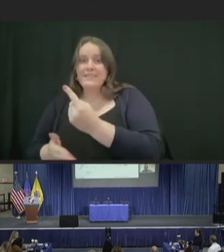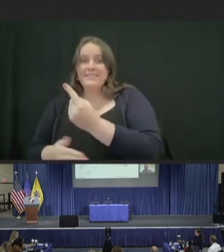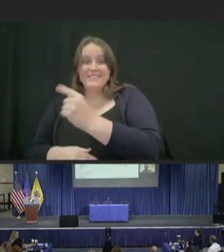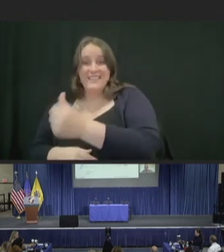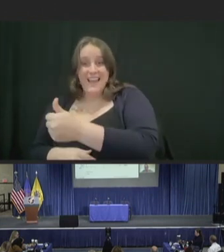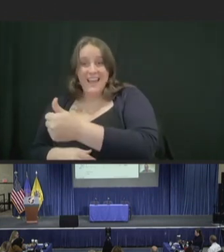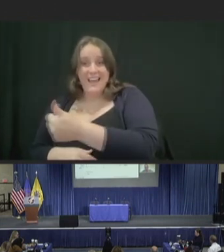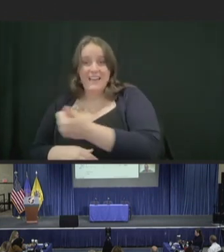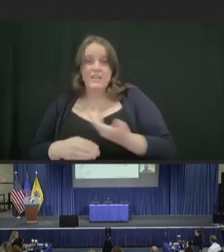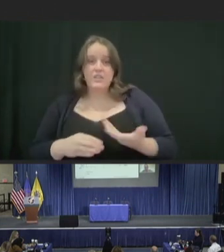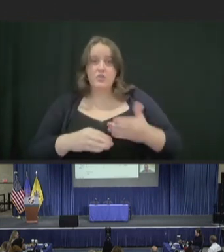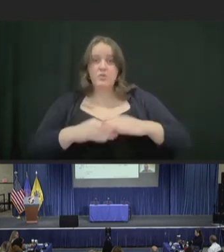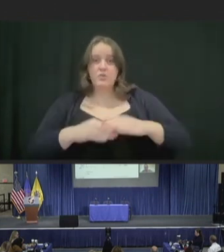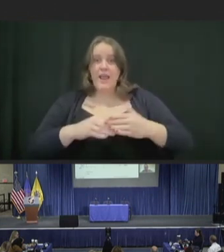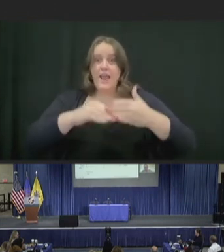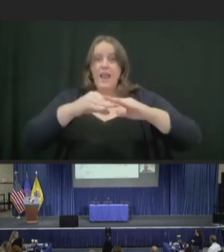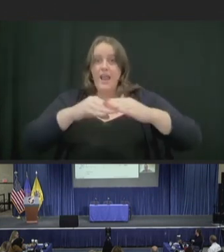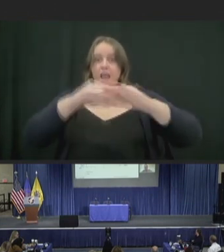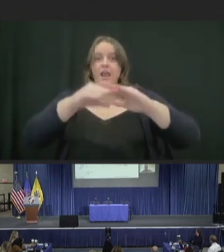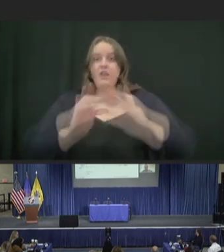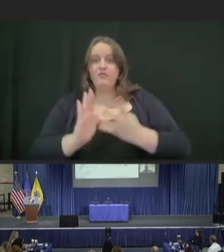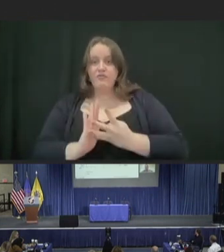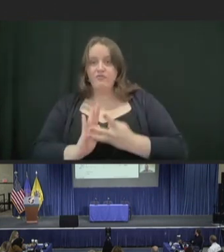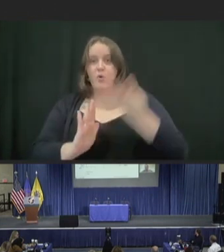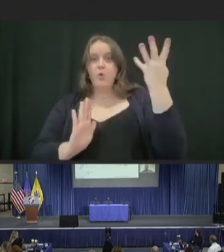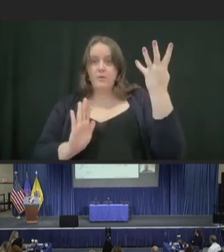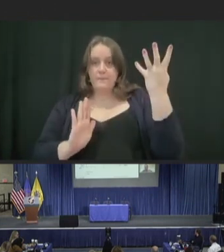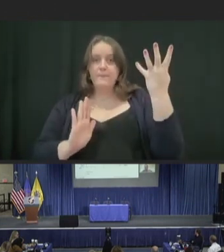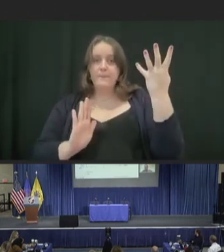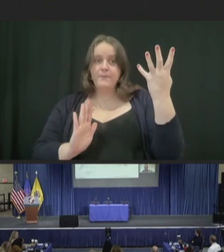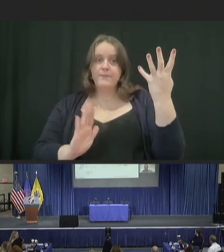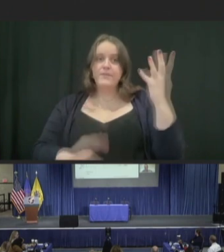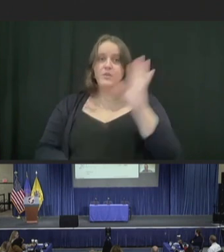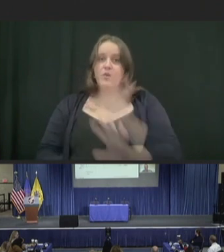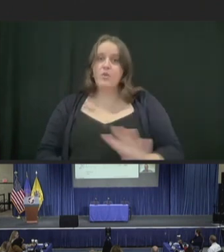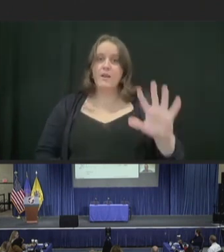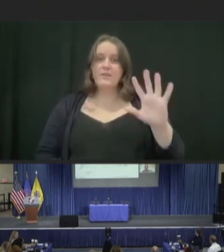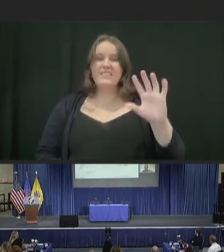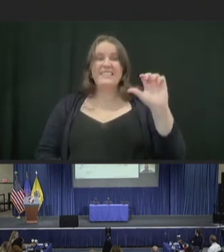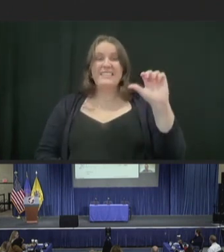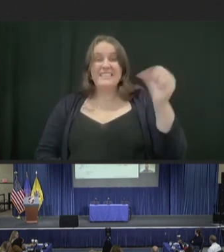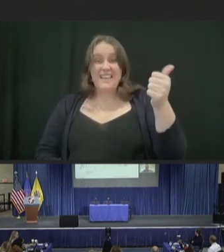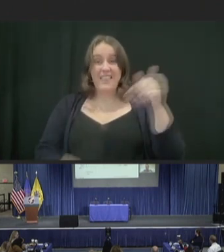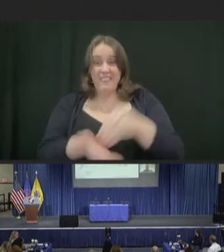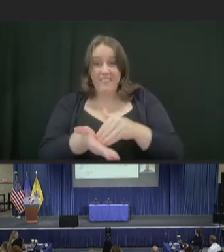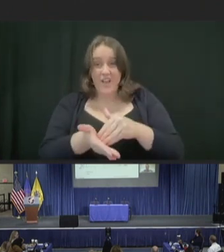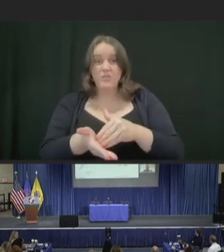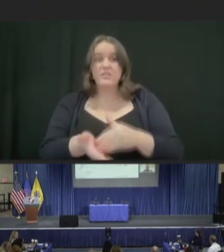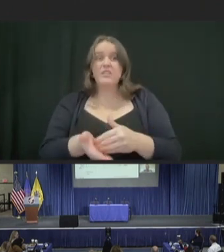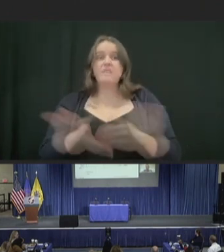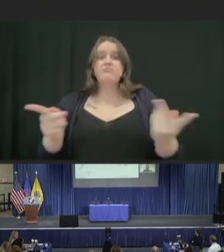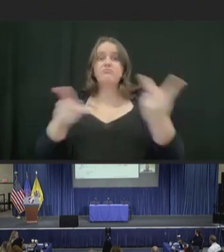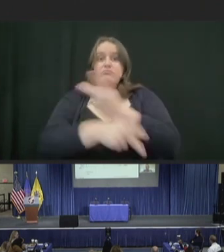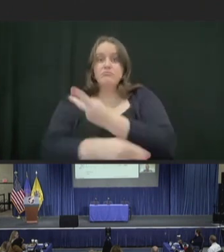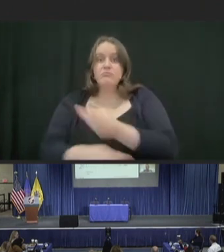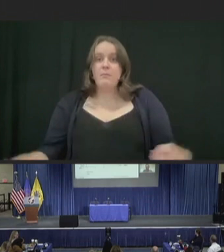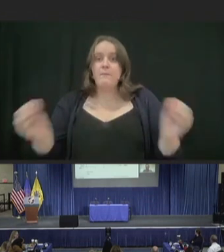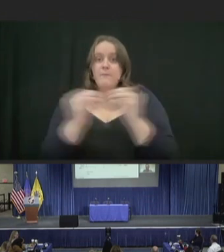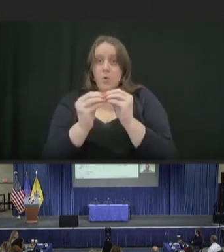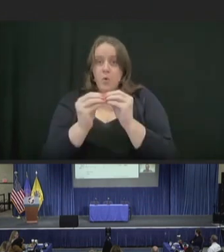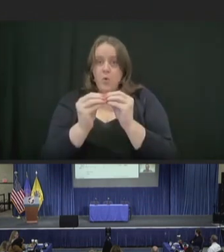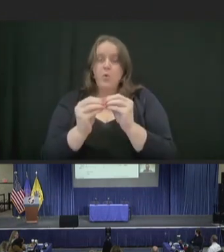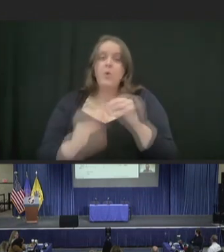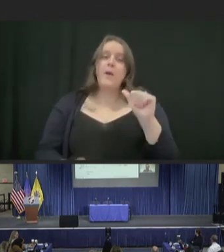like 4 orders of magnitude in affinity. So almost 10,000-fold increase in affinity for the BG18 class antibodies. So